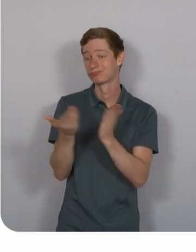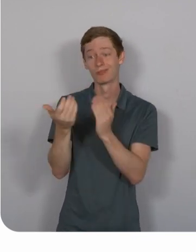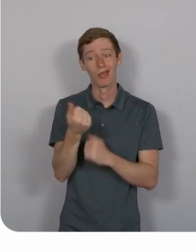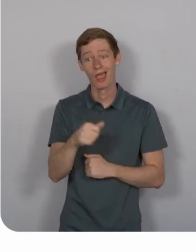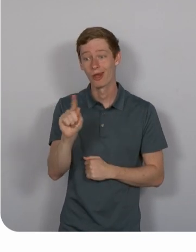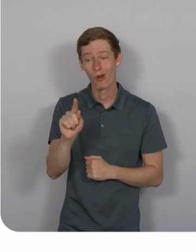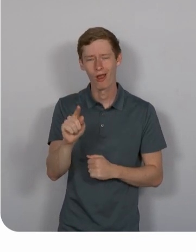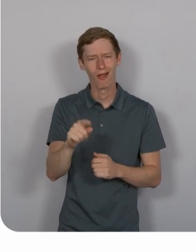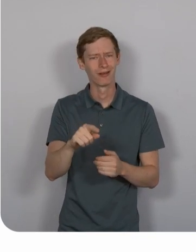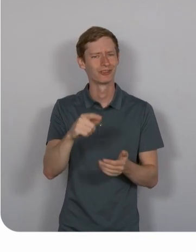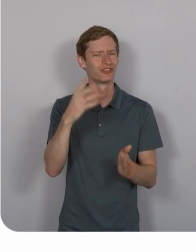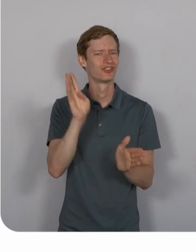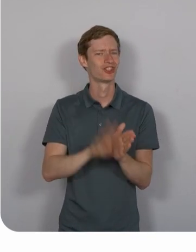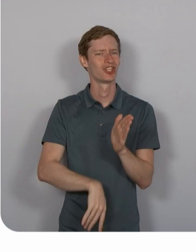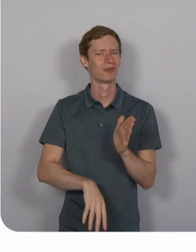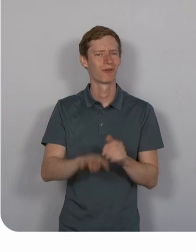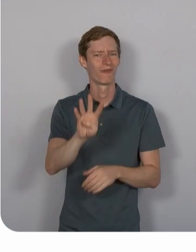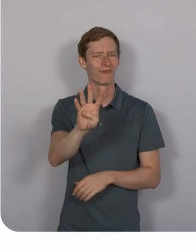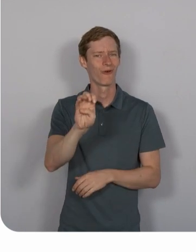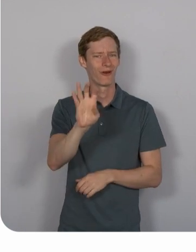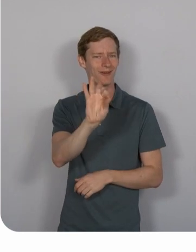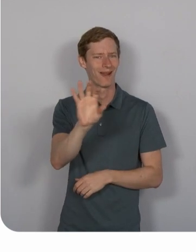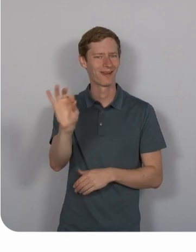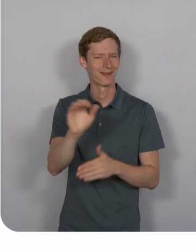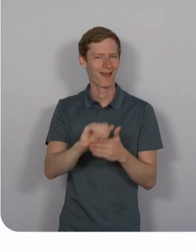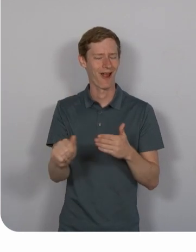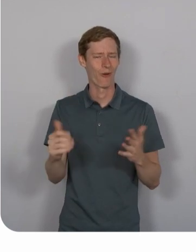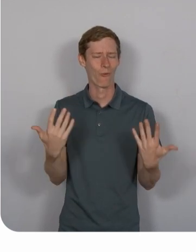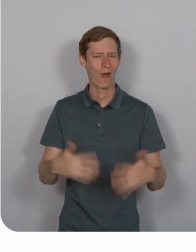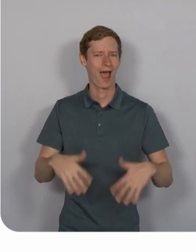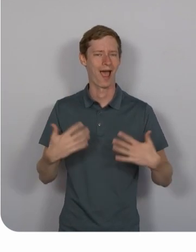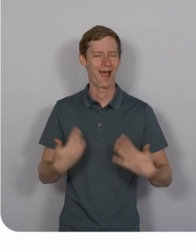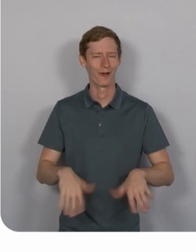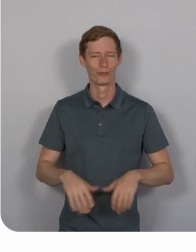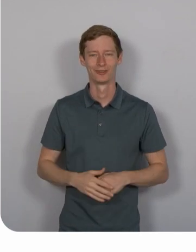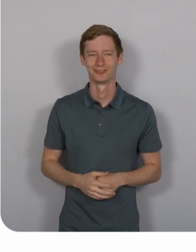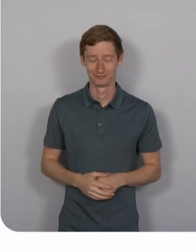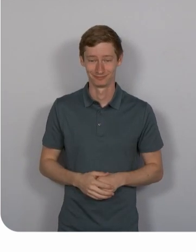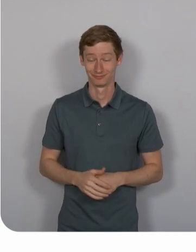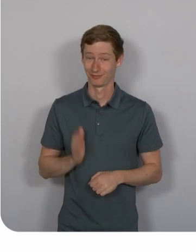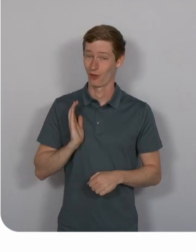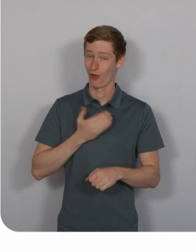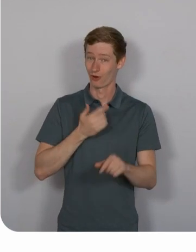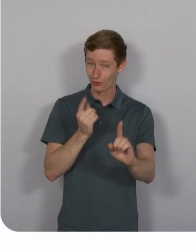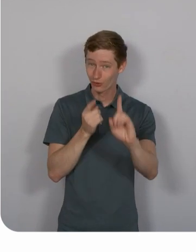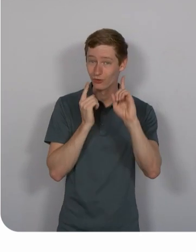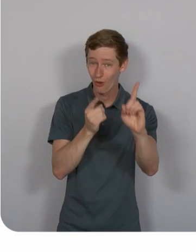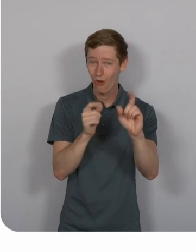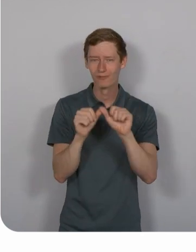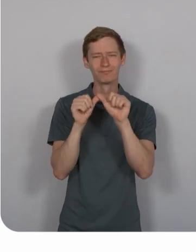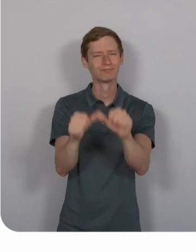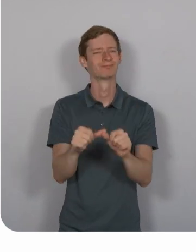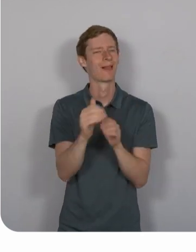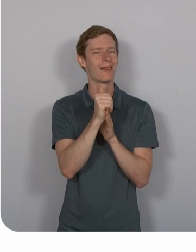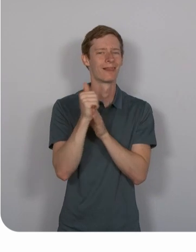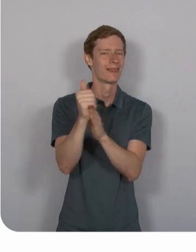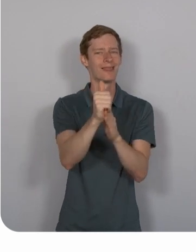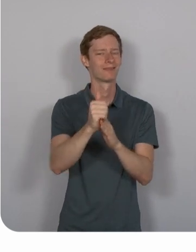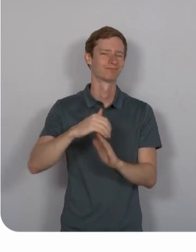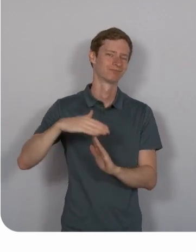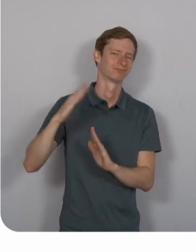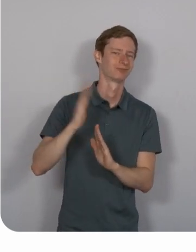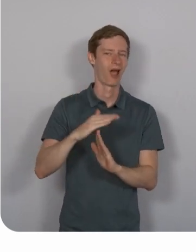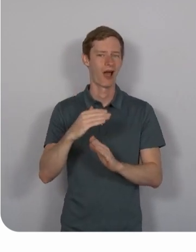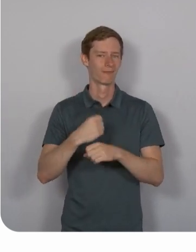just $4.99. You know, our goal is to continue to lead in developing the state of the art on this, and also to